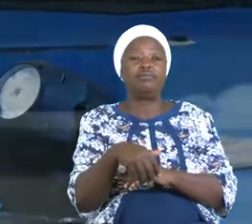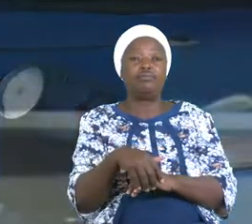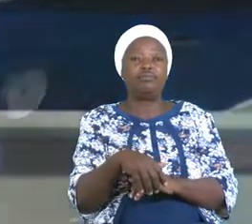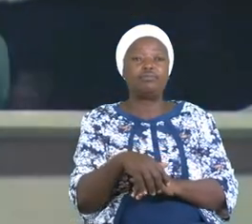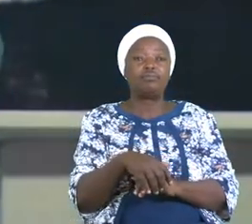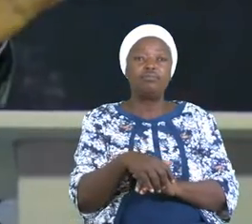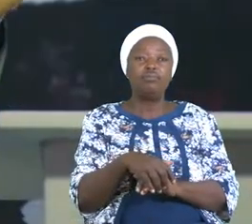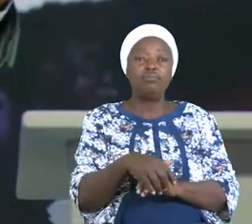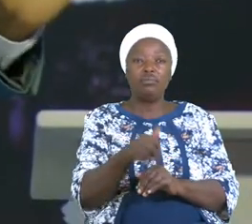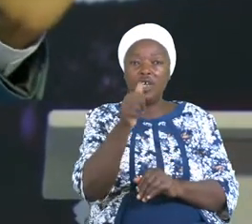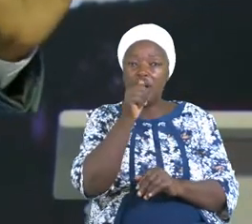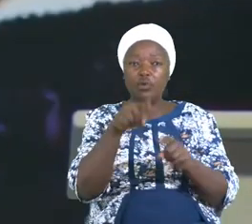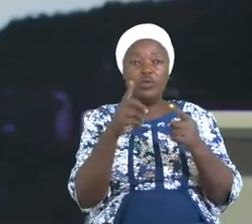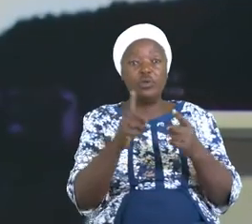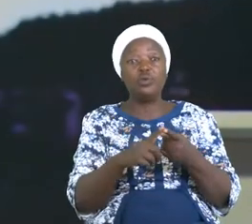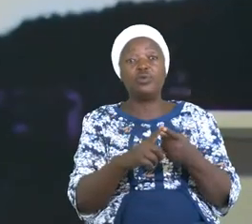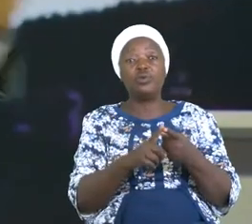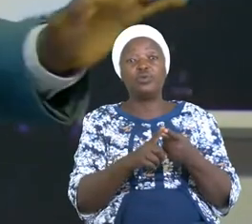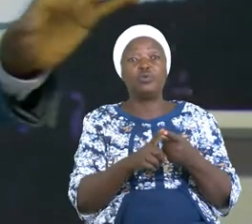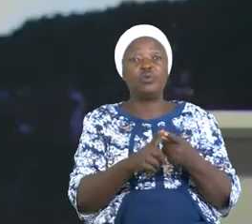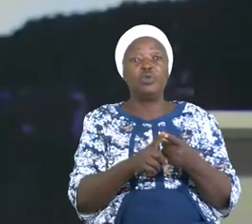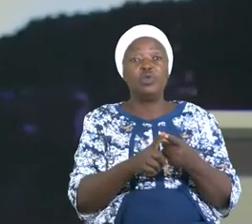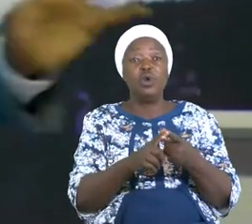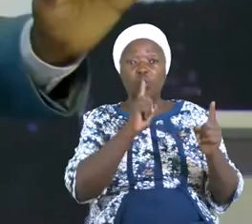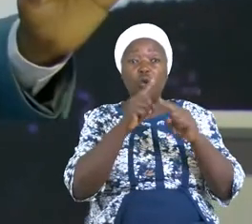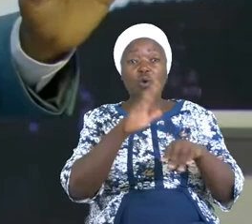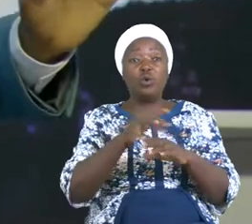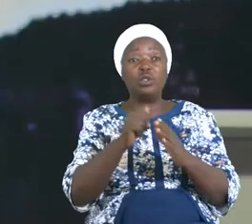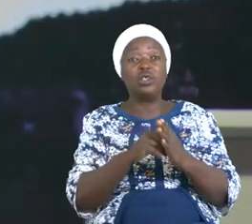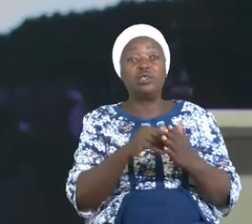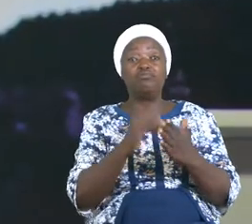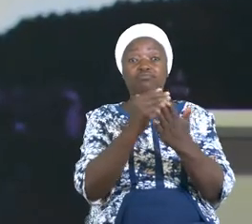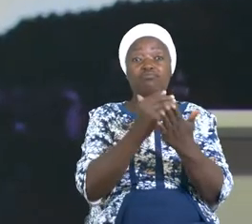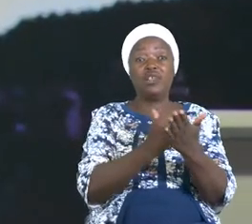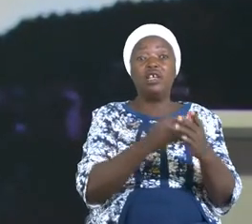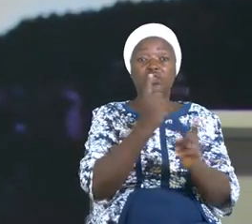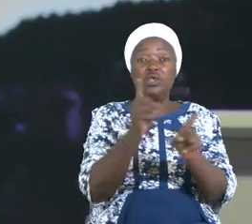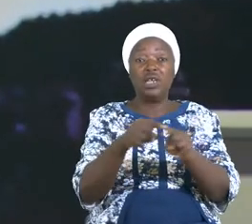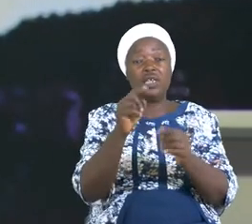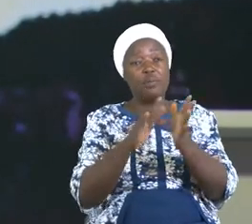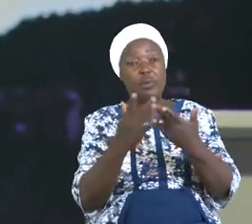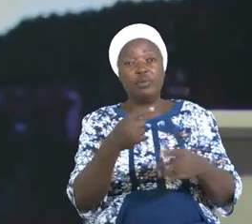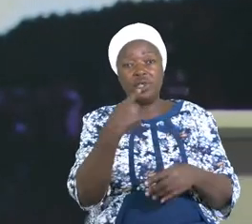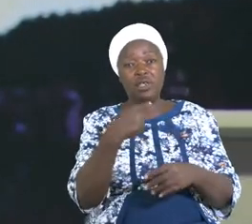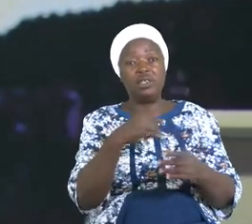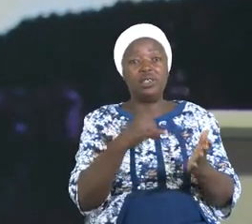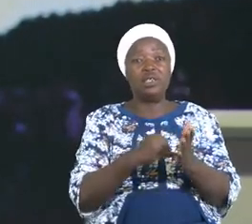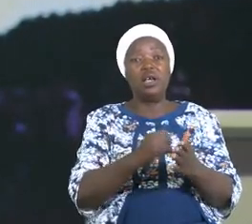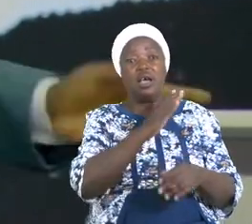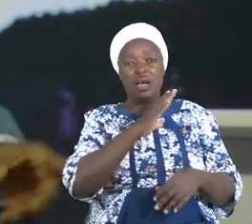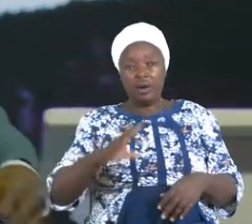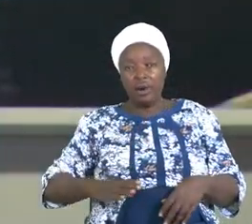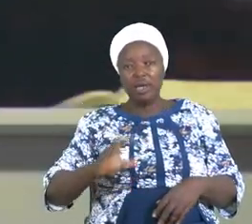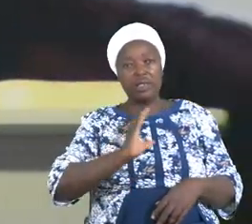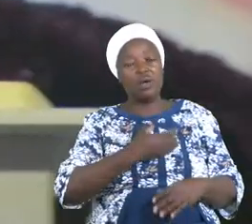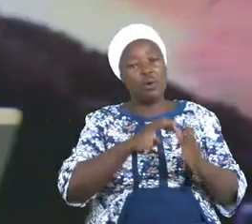I'm going to deal with the subject, like the scripture deals with the subject, Christ, our pattern. Then